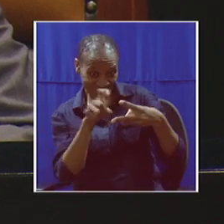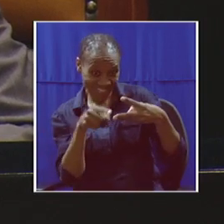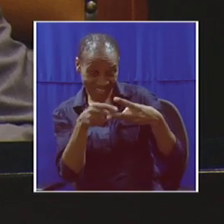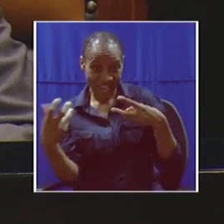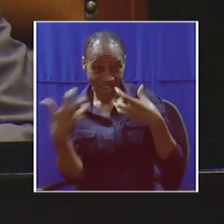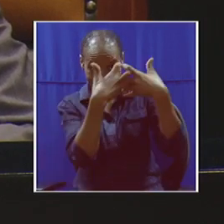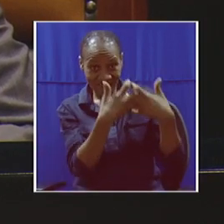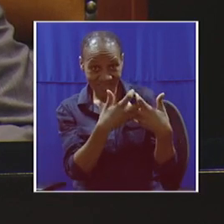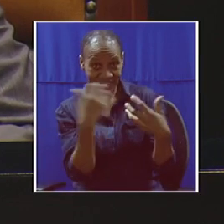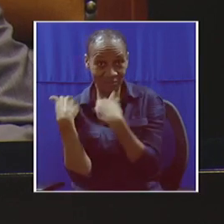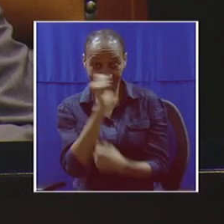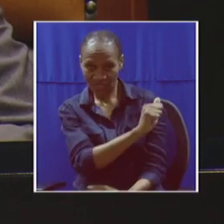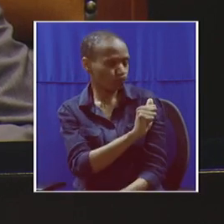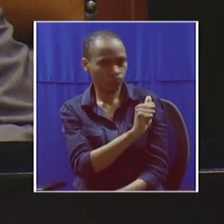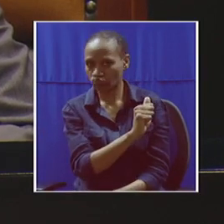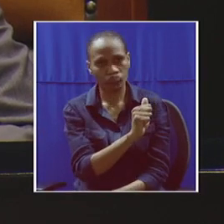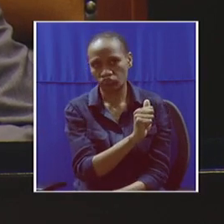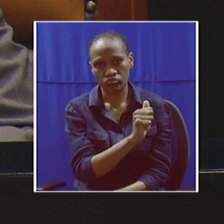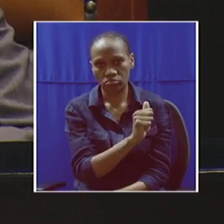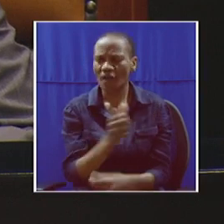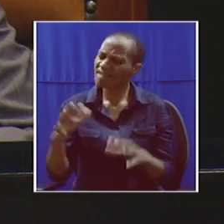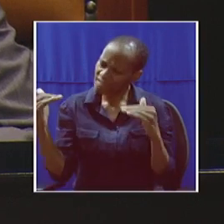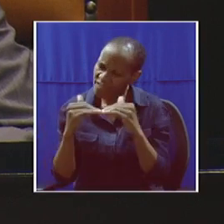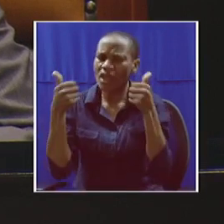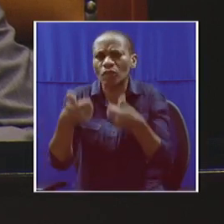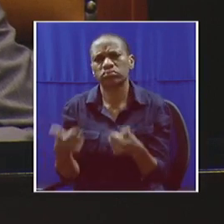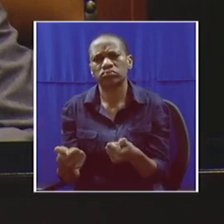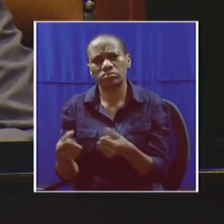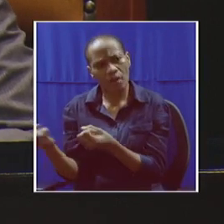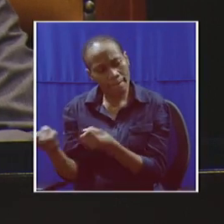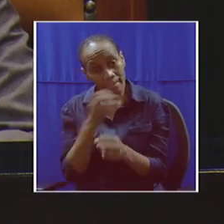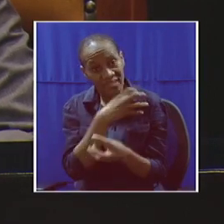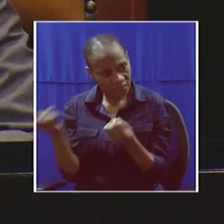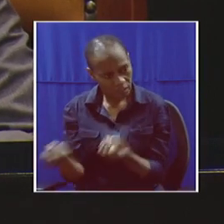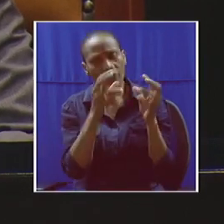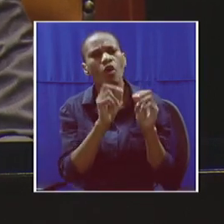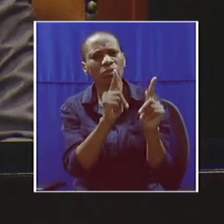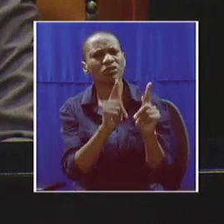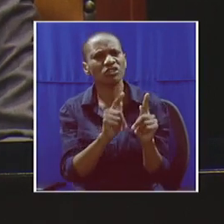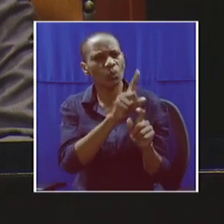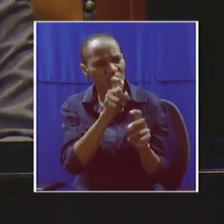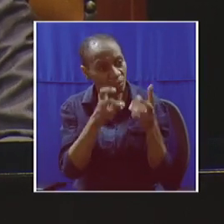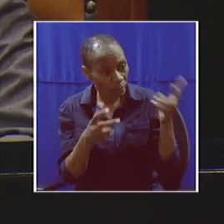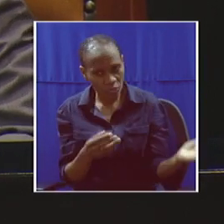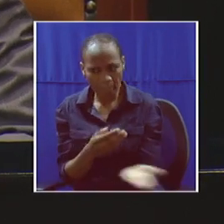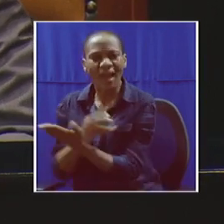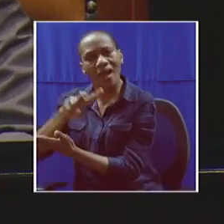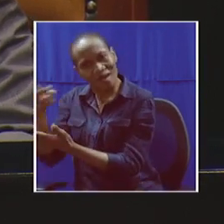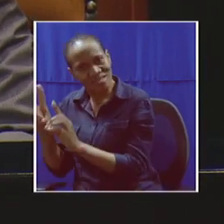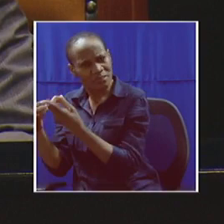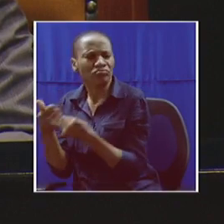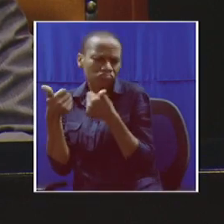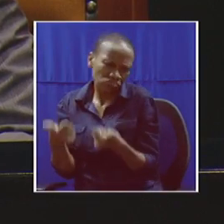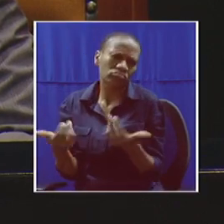and that is fair let's give the minister the opportunity to consult and the question may be posed The Honorable